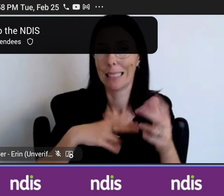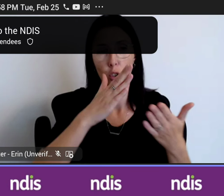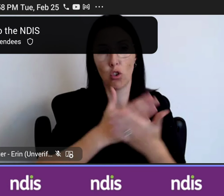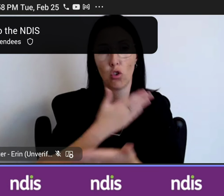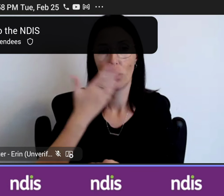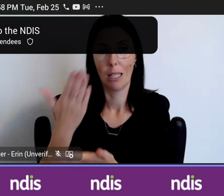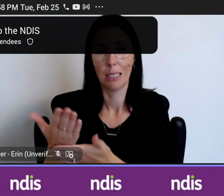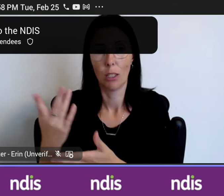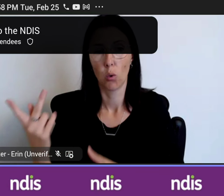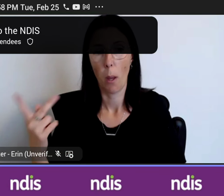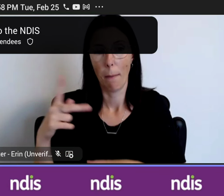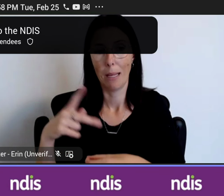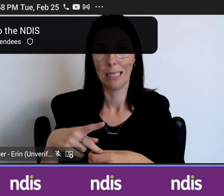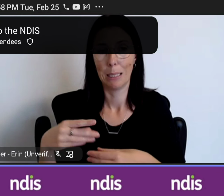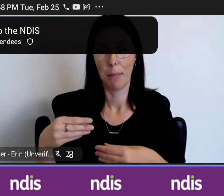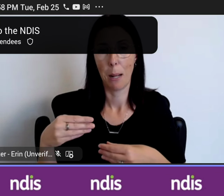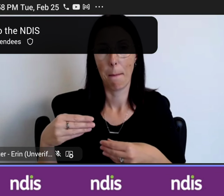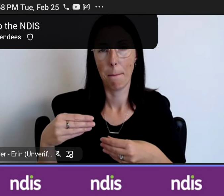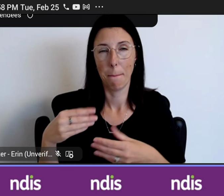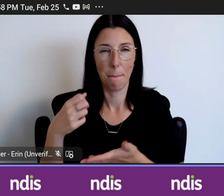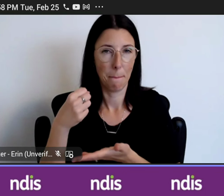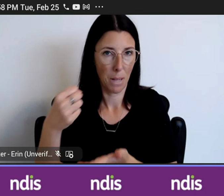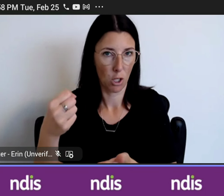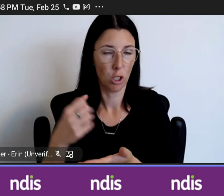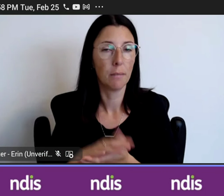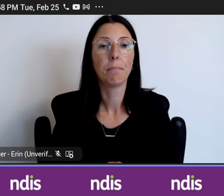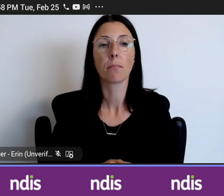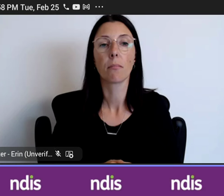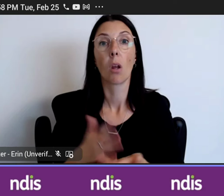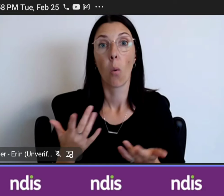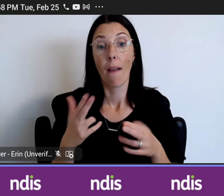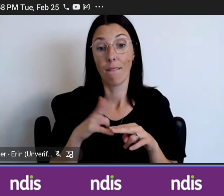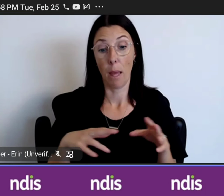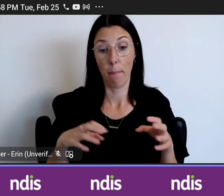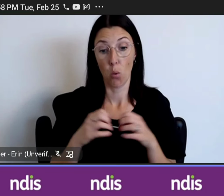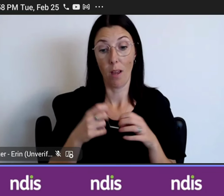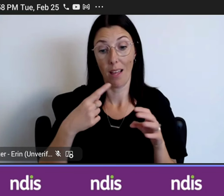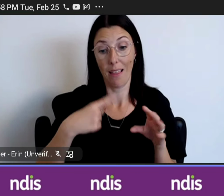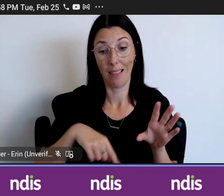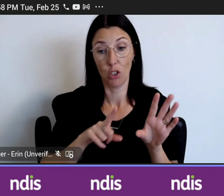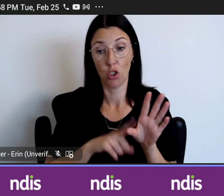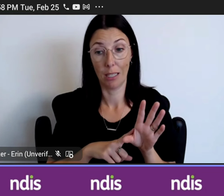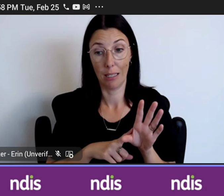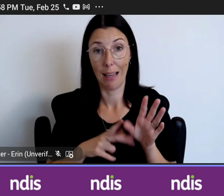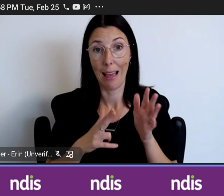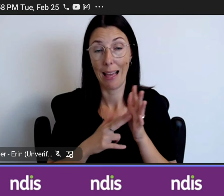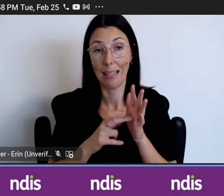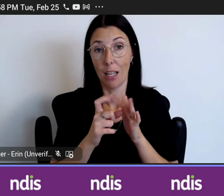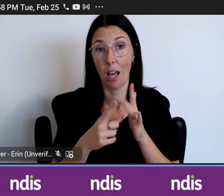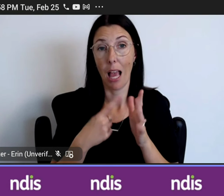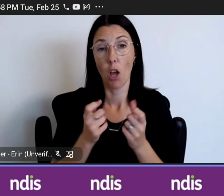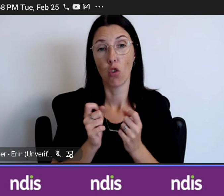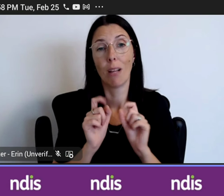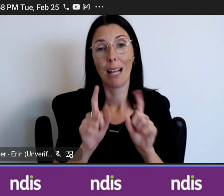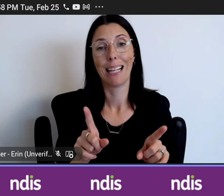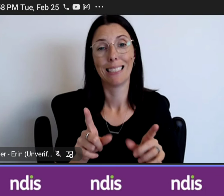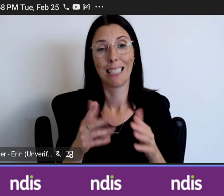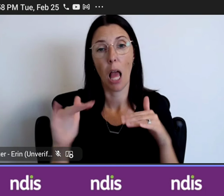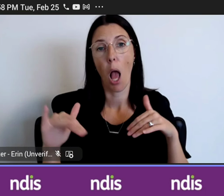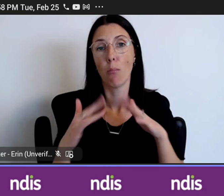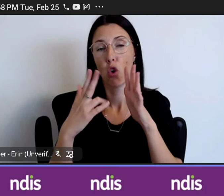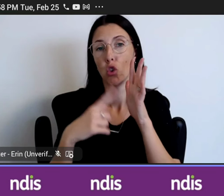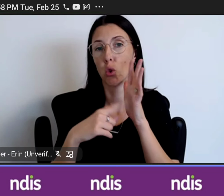budget. So in February this year, the NDIA released an approach to market for support needs